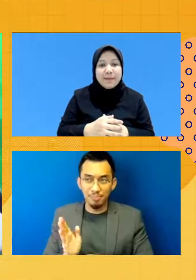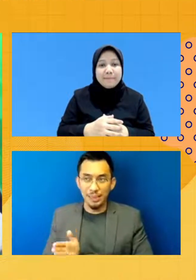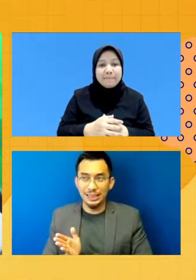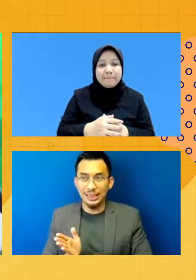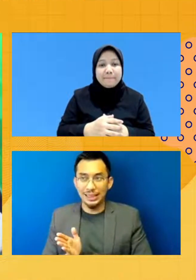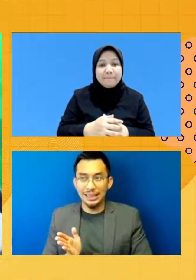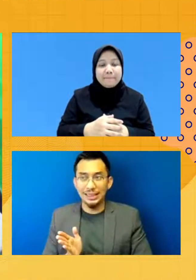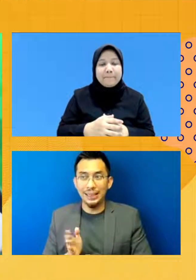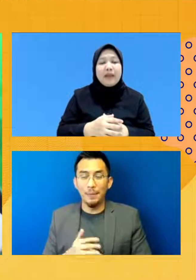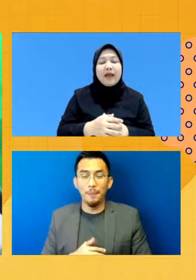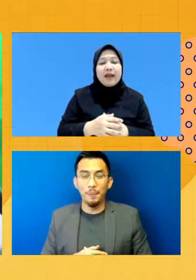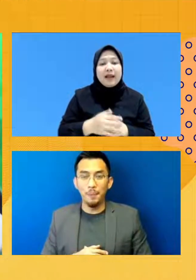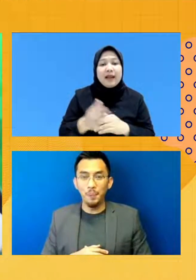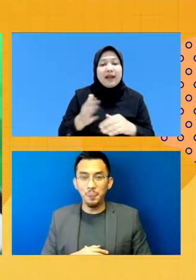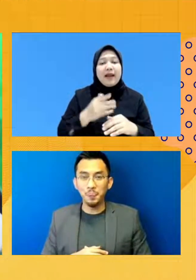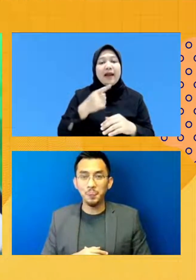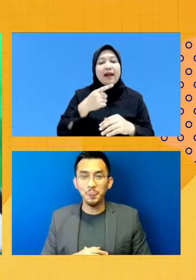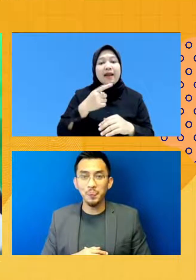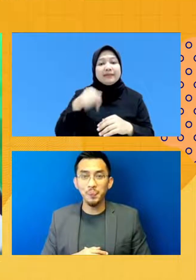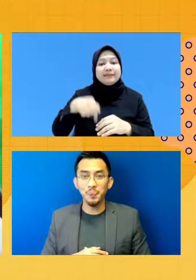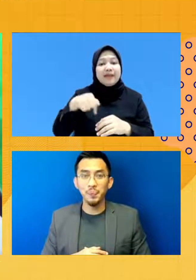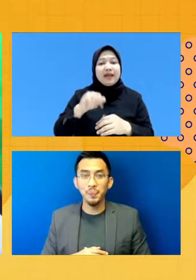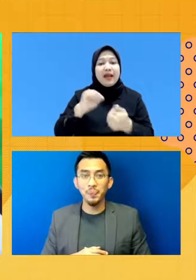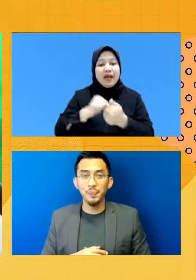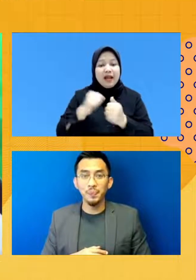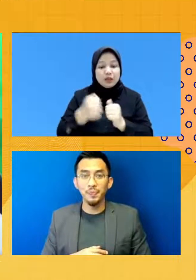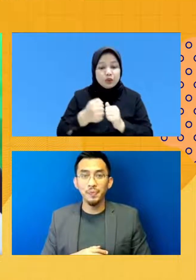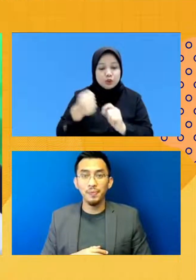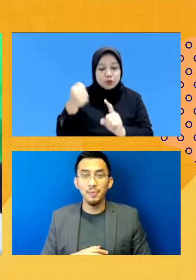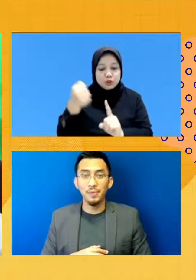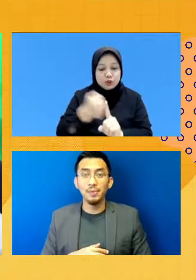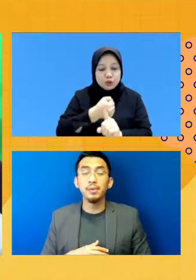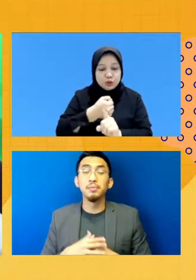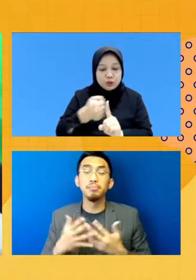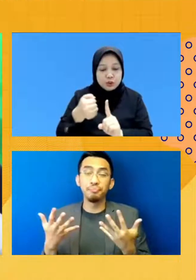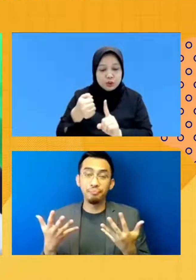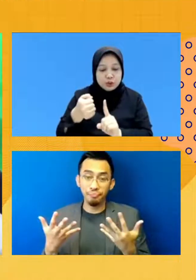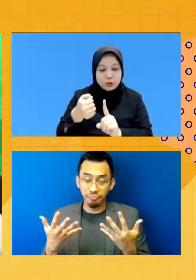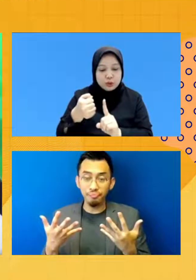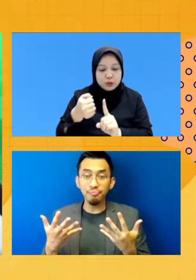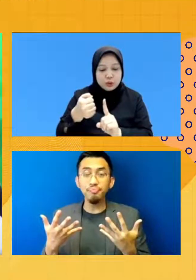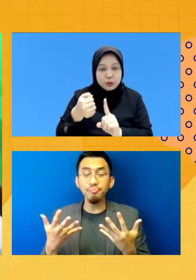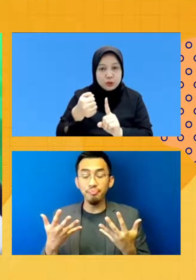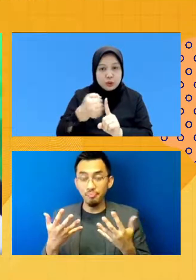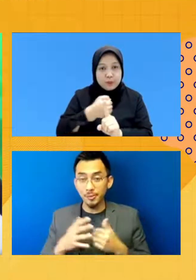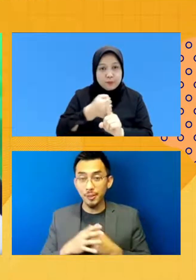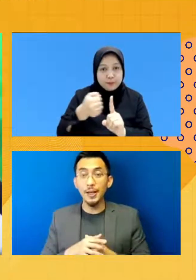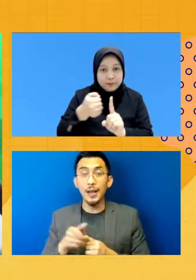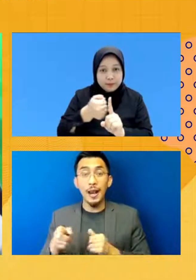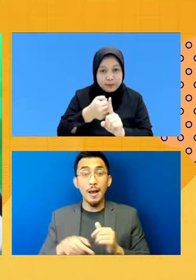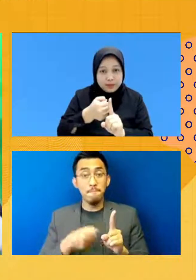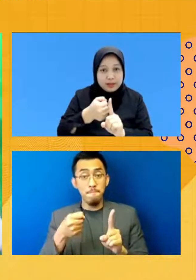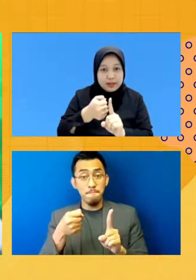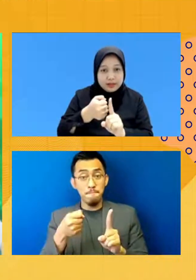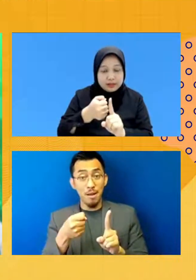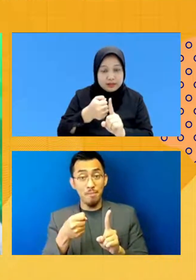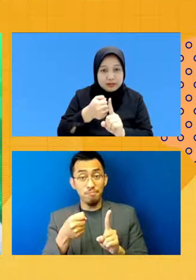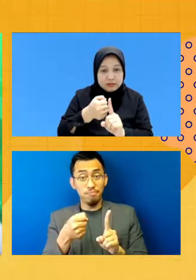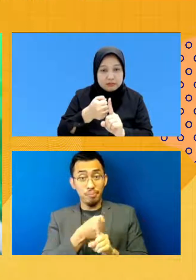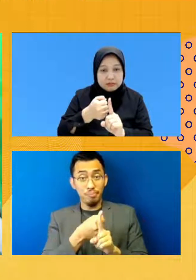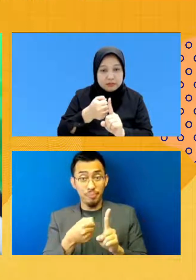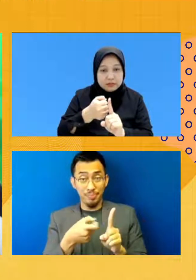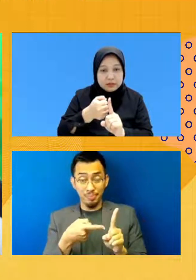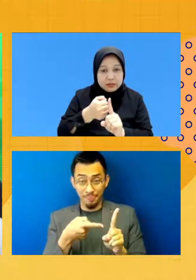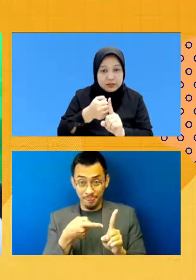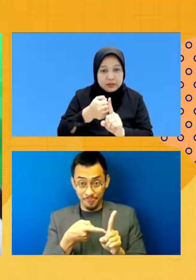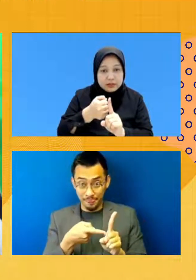the violence. So recently we came across in Sri Lanka, there was an app for LGBTQ people that were Grinder, and there was, because